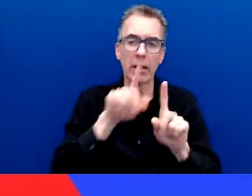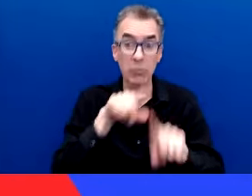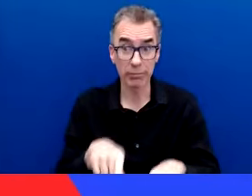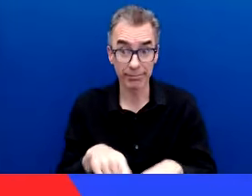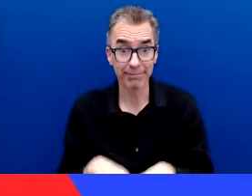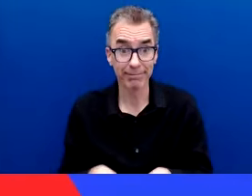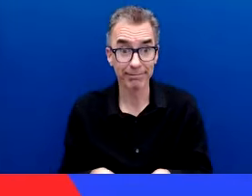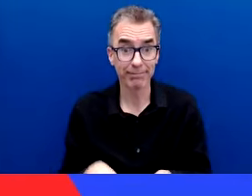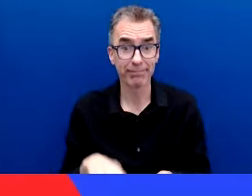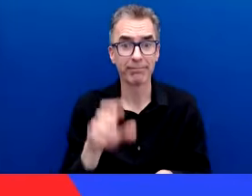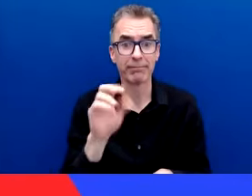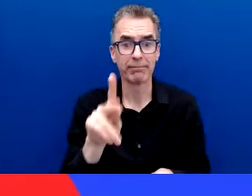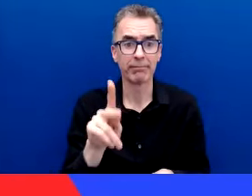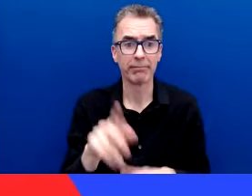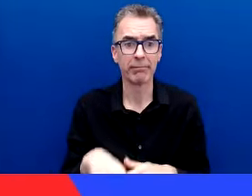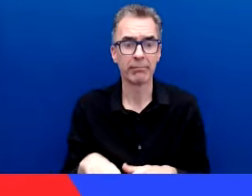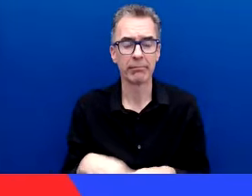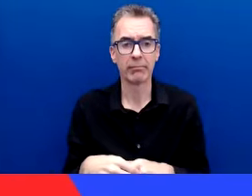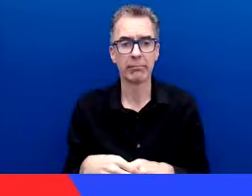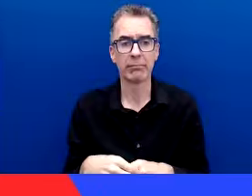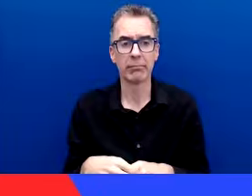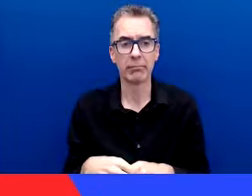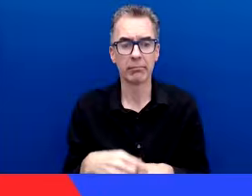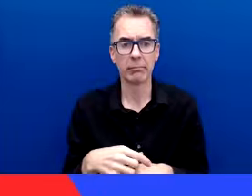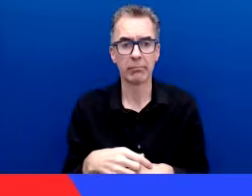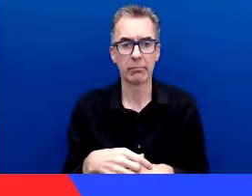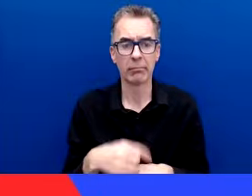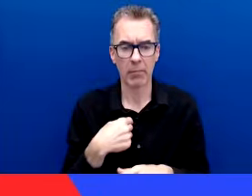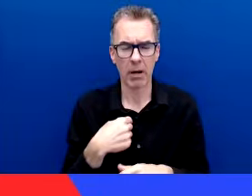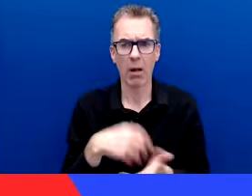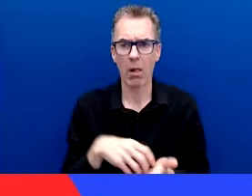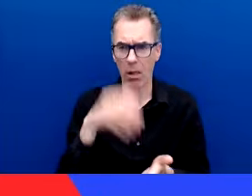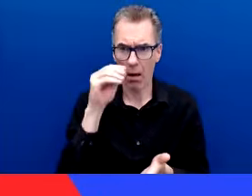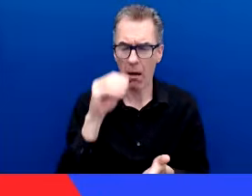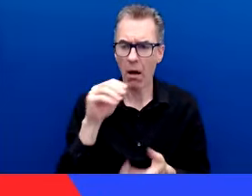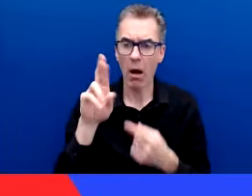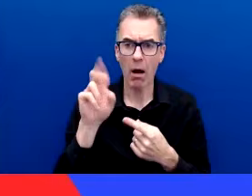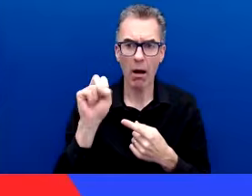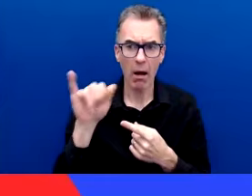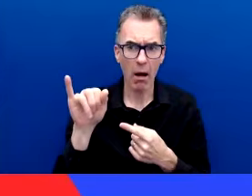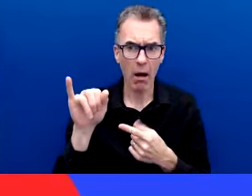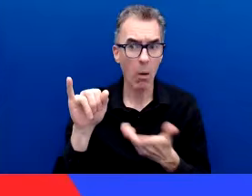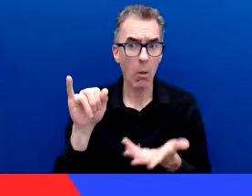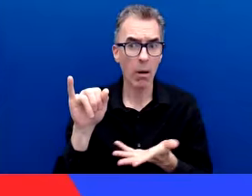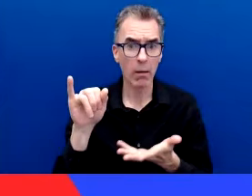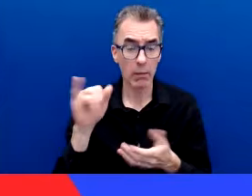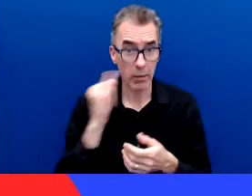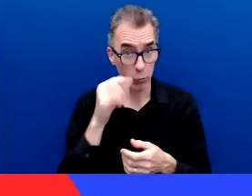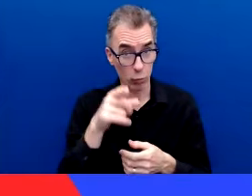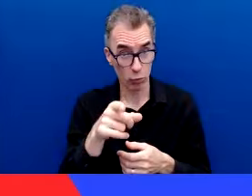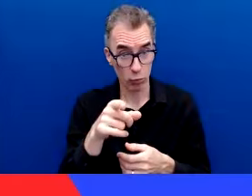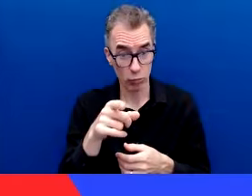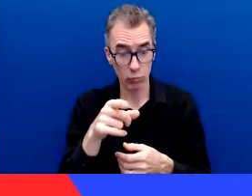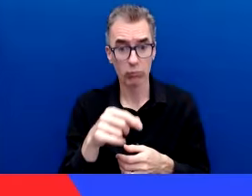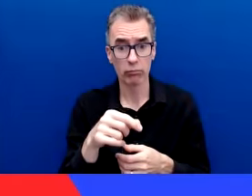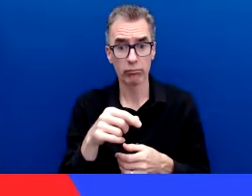So one of the things that I found is very helpful with RSI is when you're creating your assignments